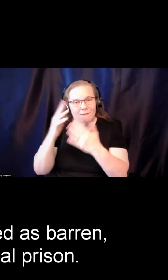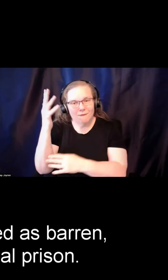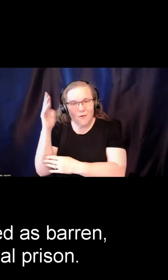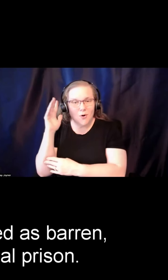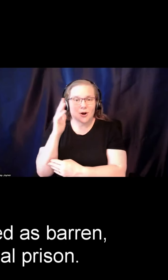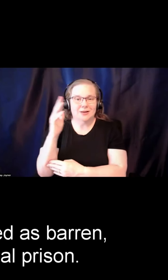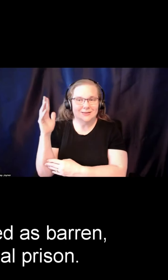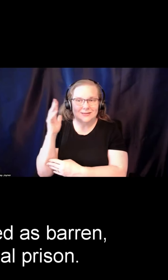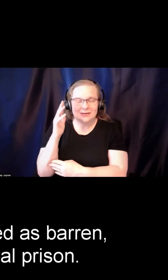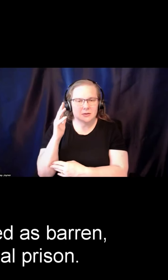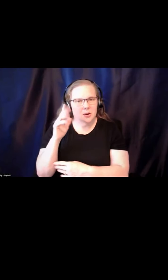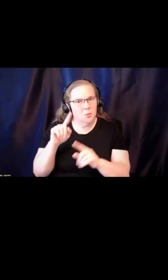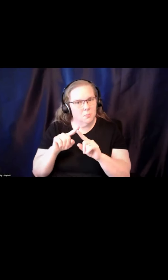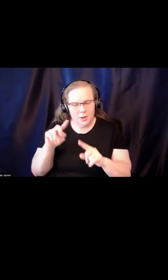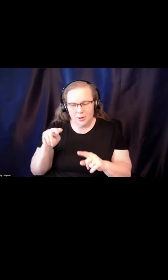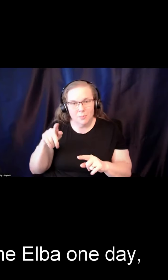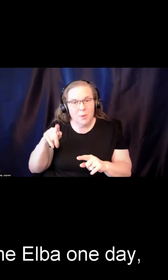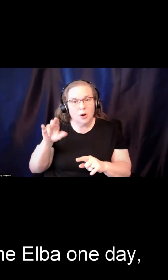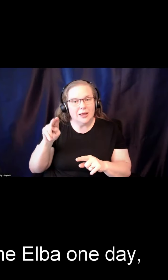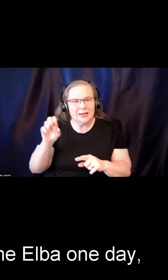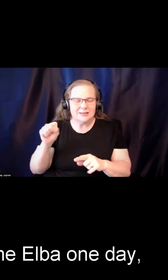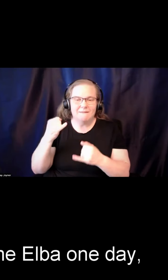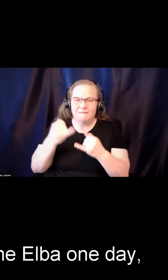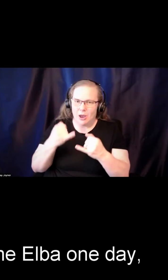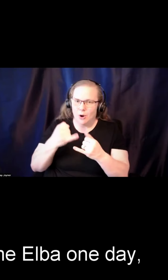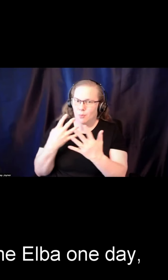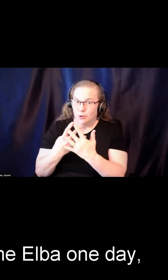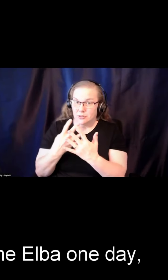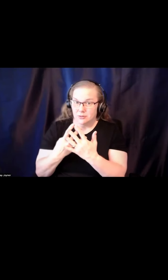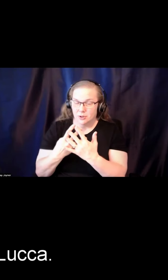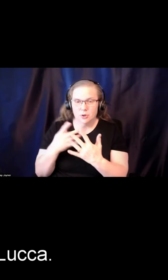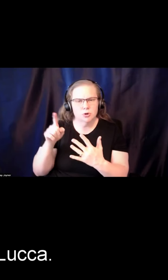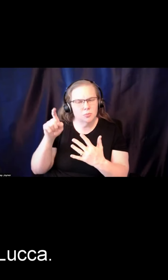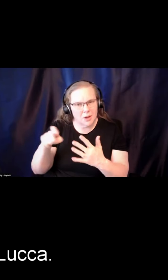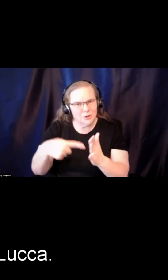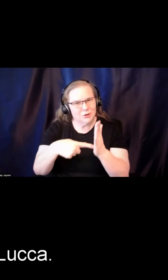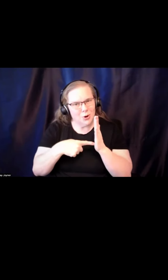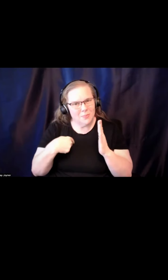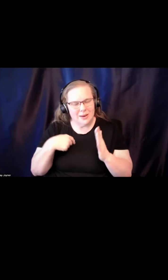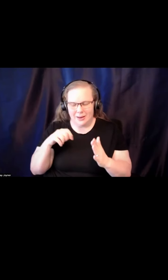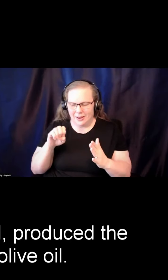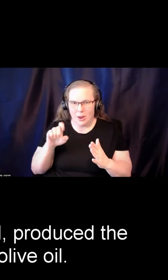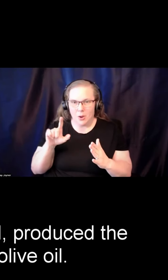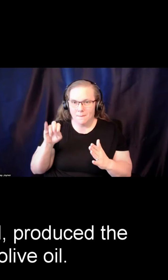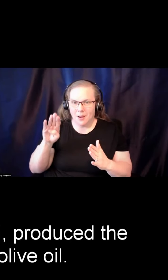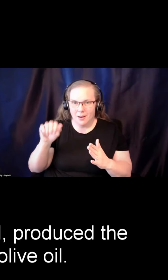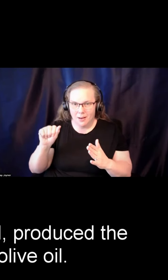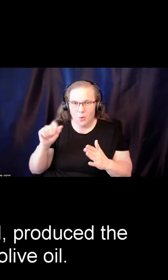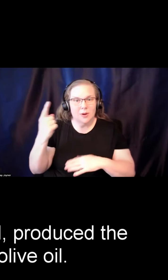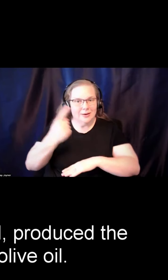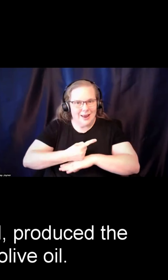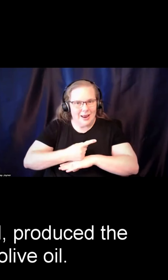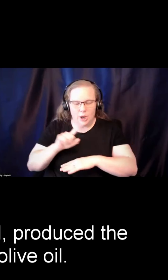barren, Napoleon's final prison. I must let you show me Elba one day, as well as Lucca. Lucca, you